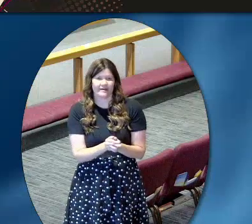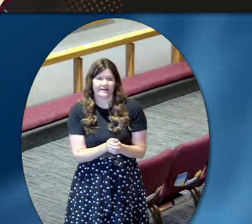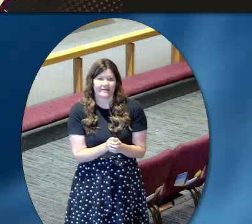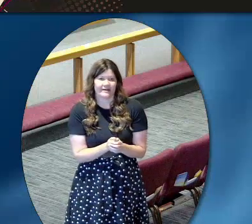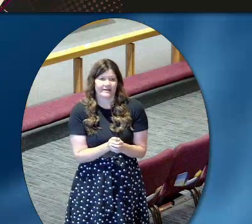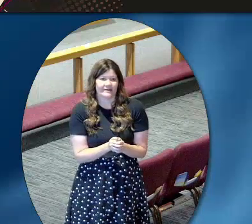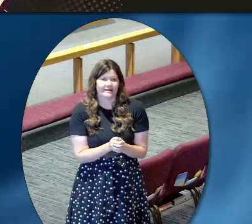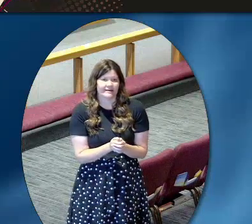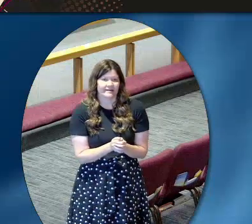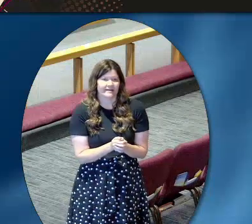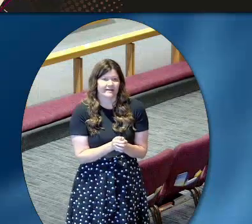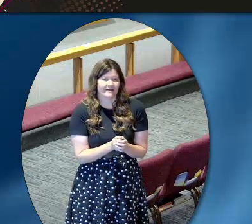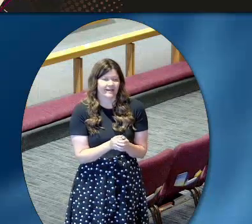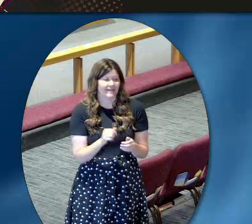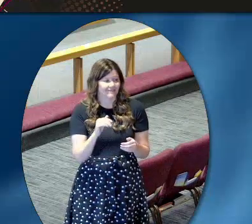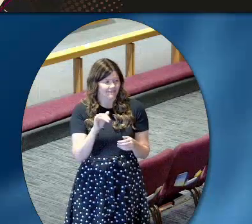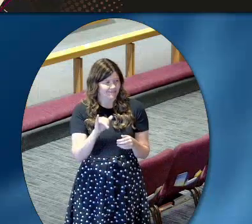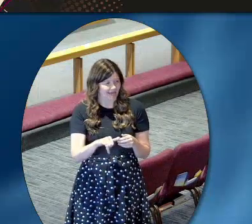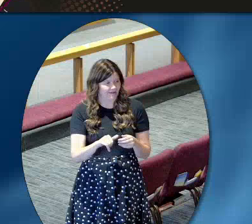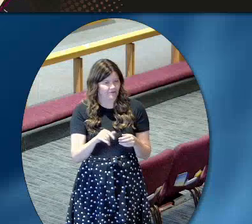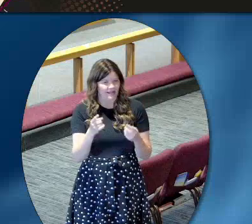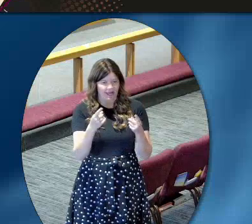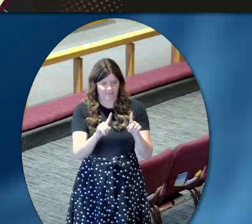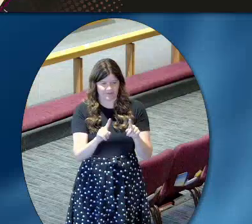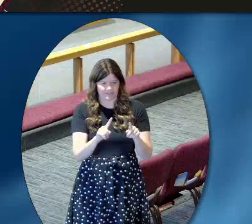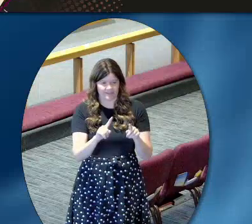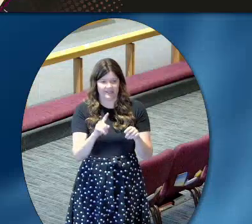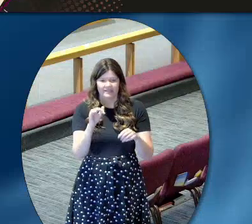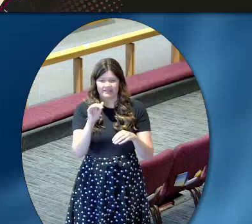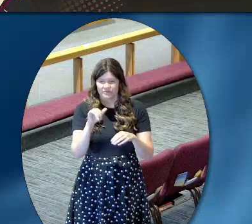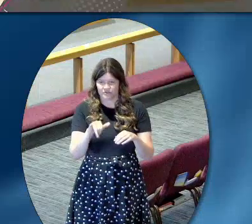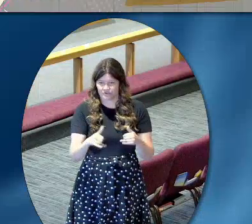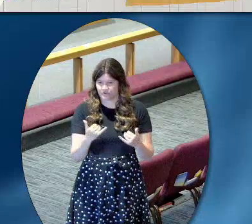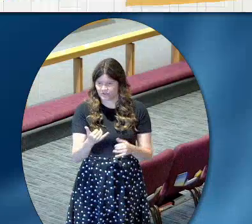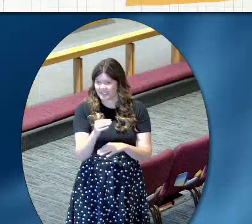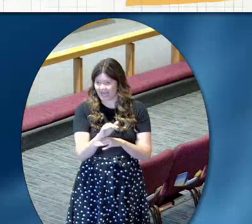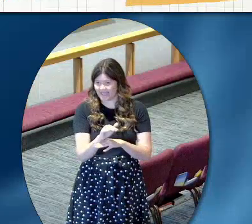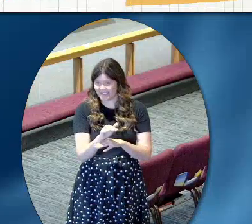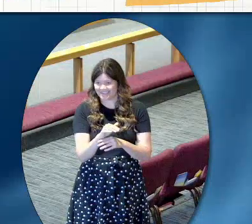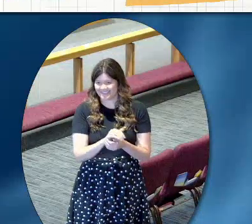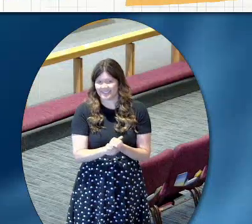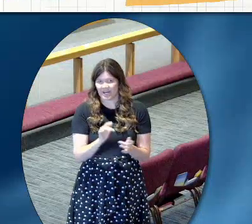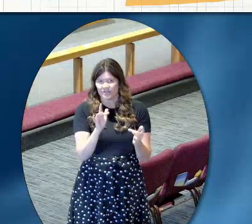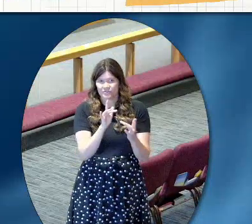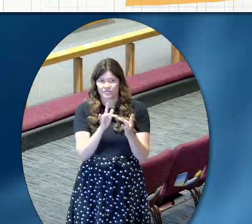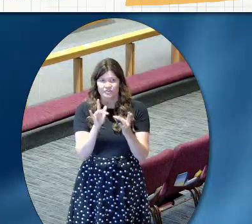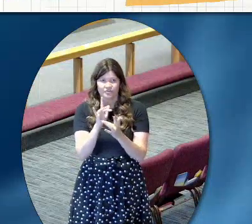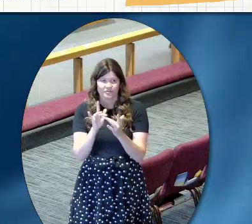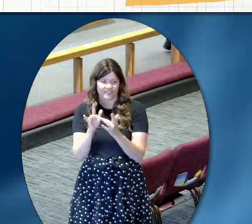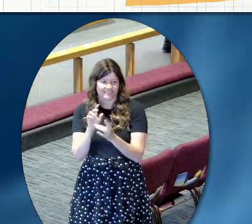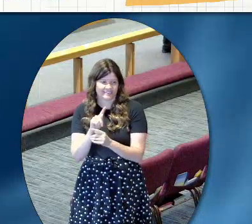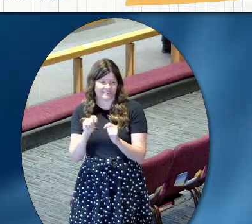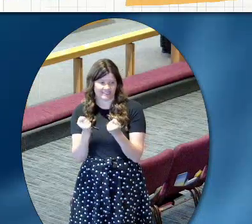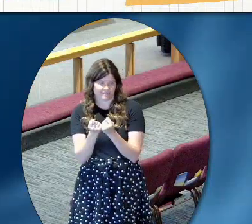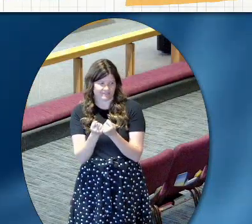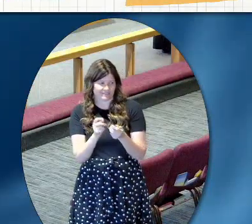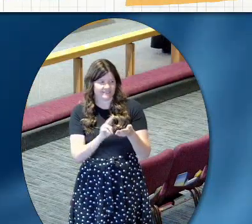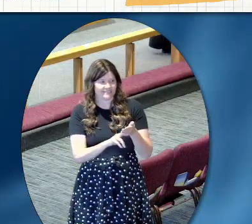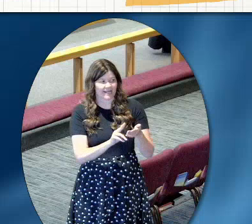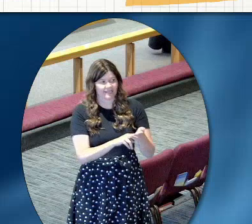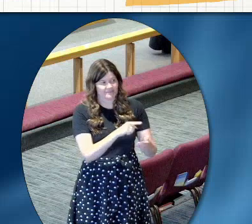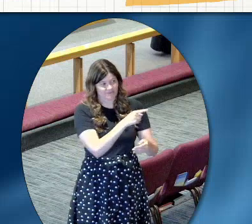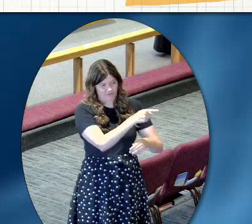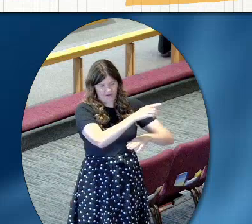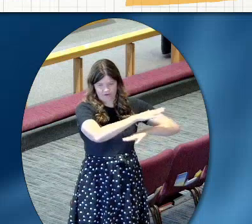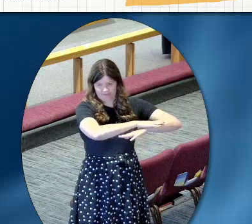service, but that's going on tonight. And Journey Team, sign-up sheets are in the narthex. We've been talking